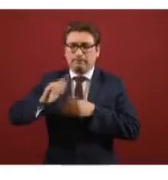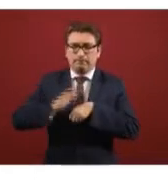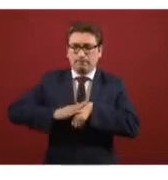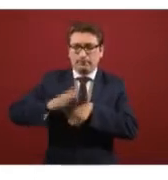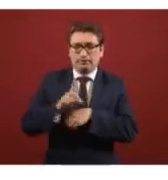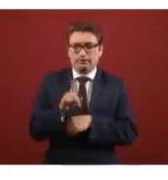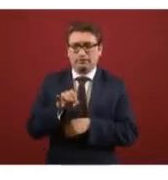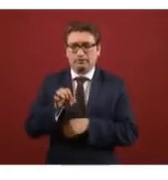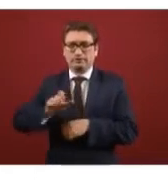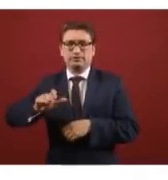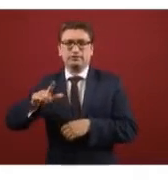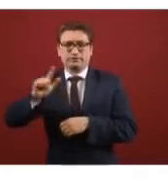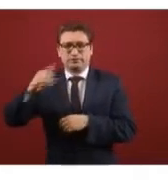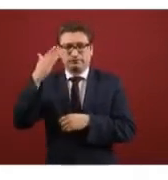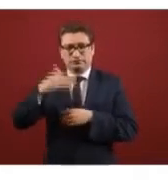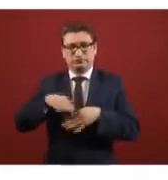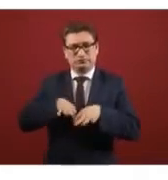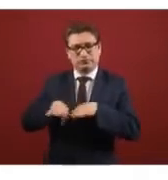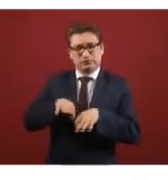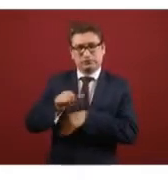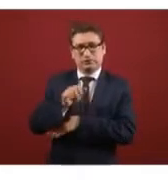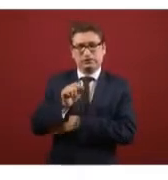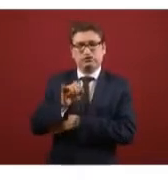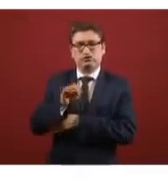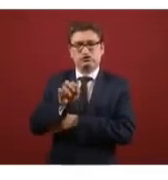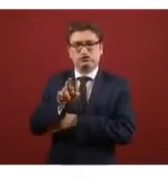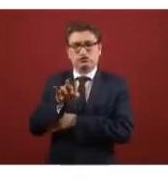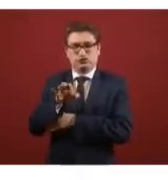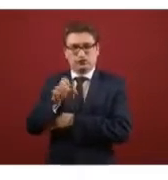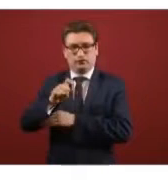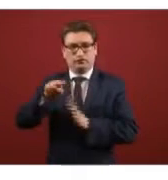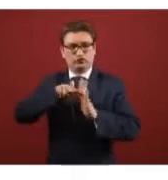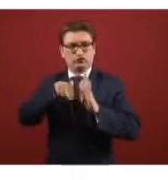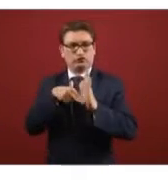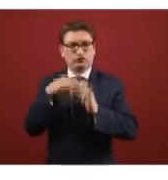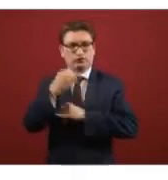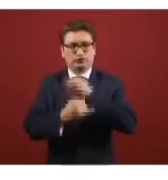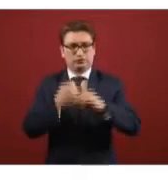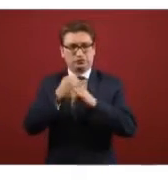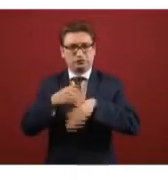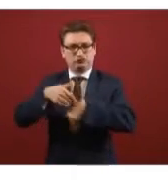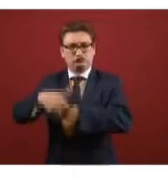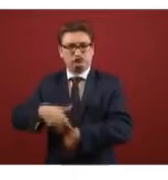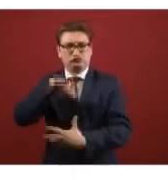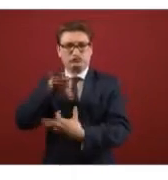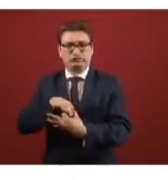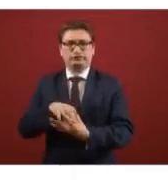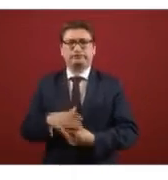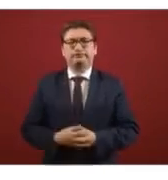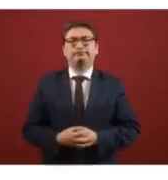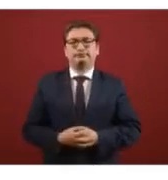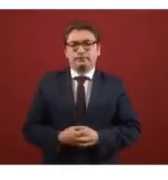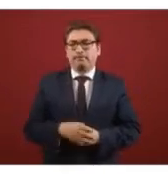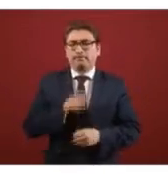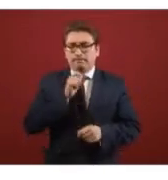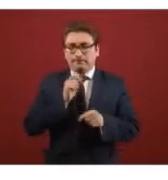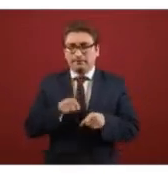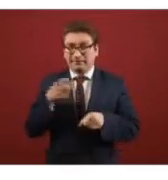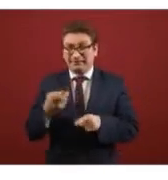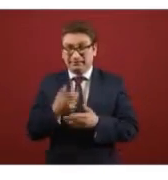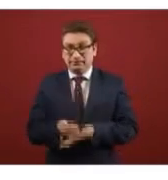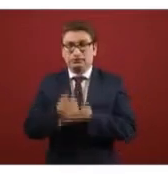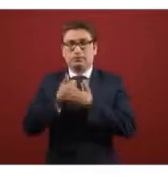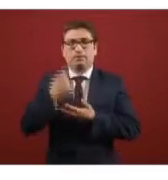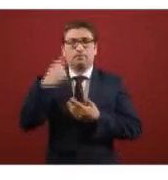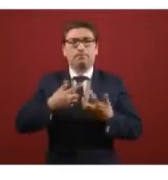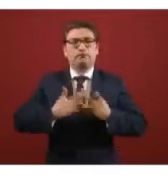de ultrabajo cleaner azufre, que es gasoline la and nueva combustibles, norma internacional. and it Y will por supuesto también va a haber un have a impacto positive positivo en la impact